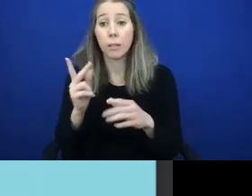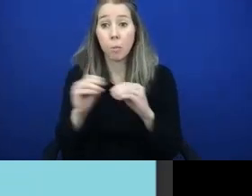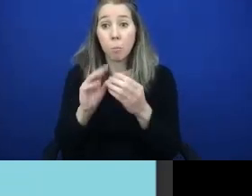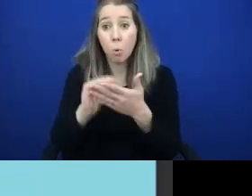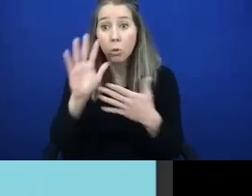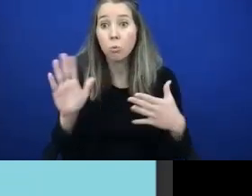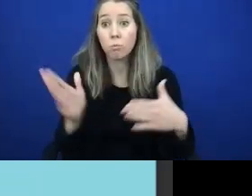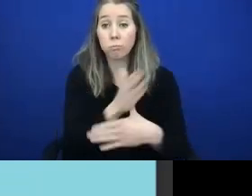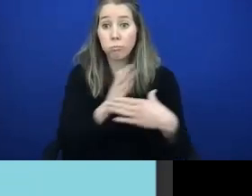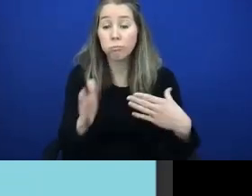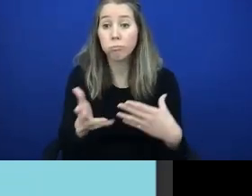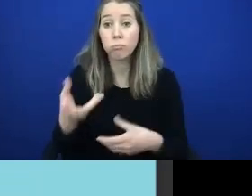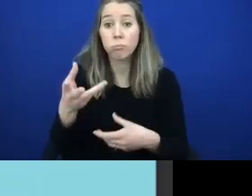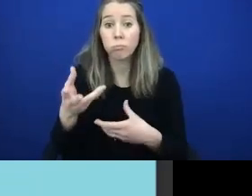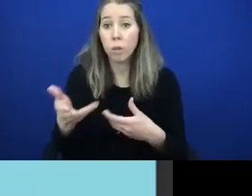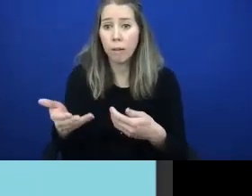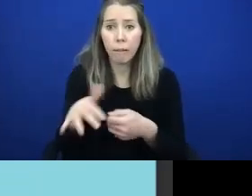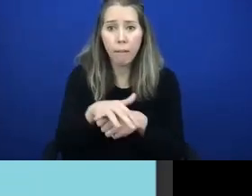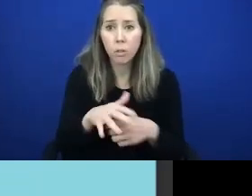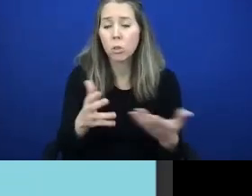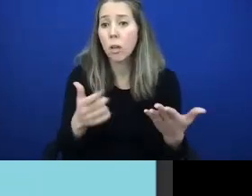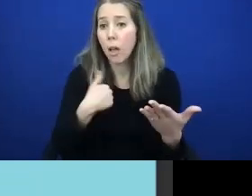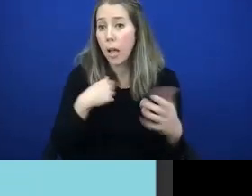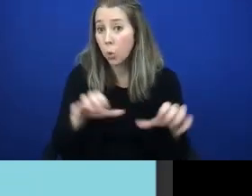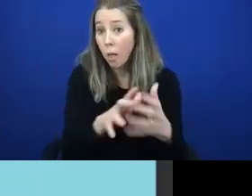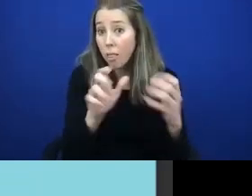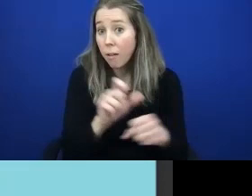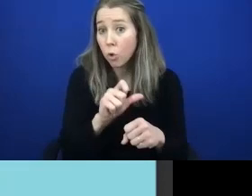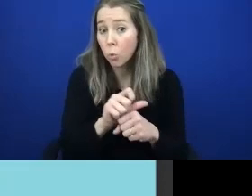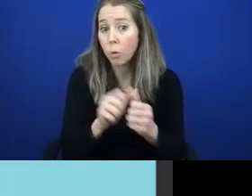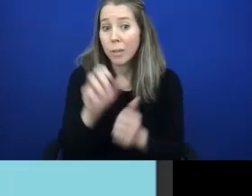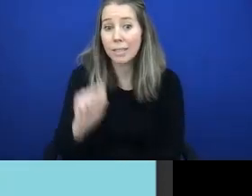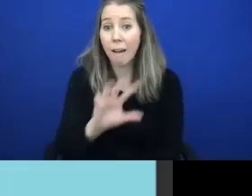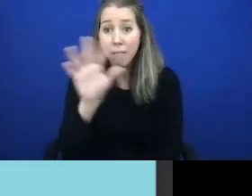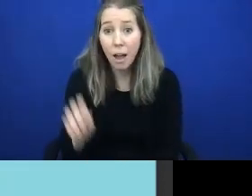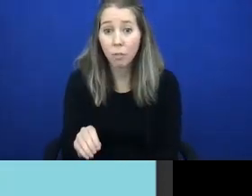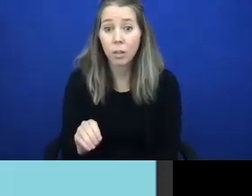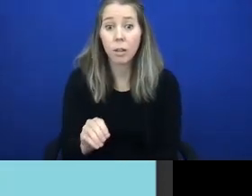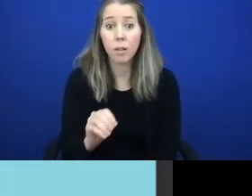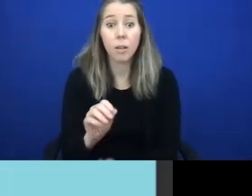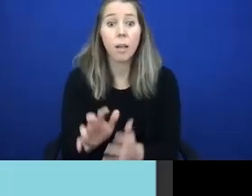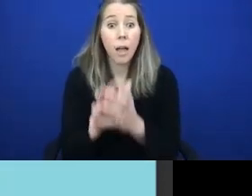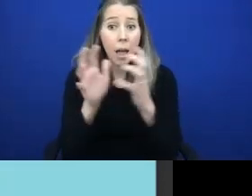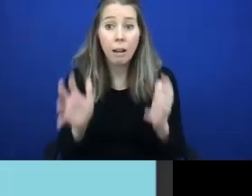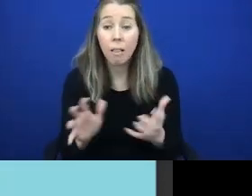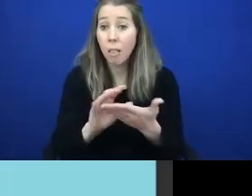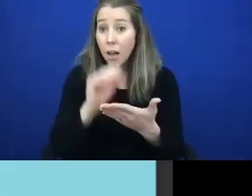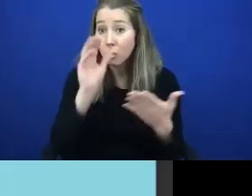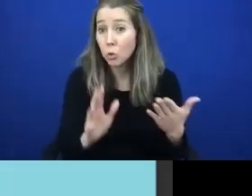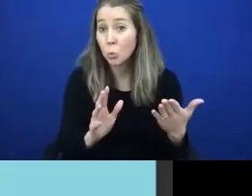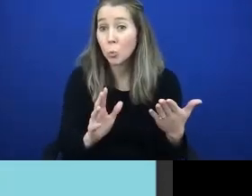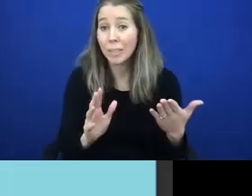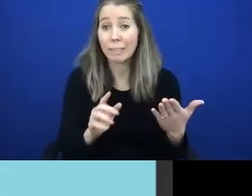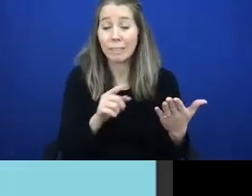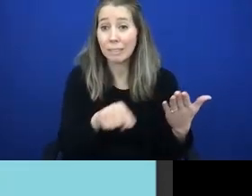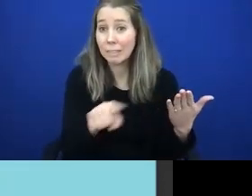covered. I do a lot of work in South Africa, and there's a lot of students who aren't really reached